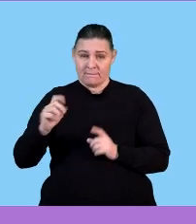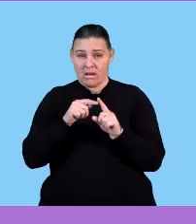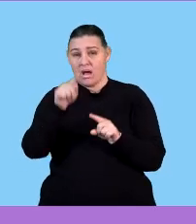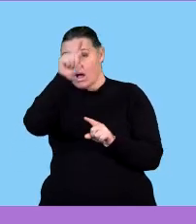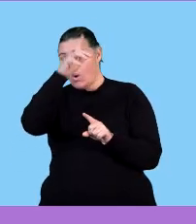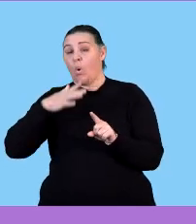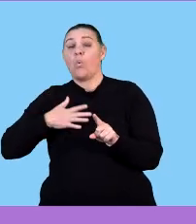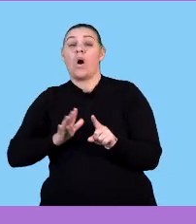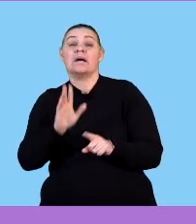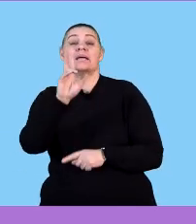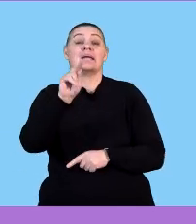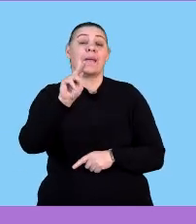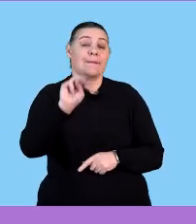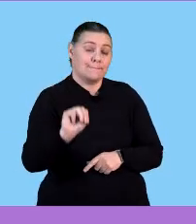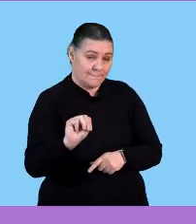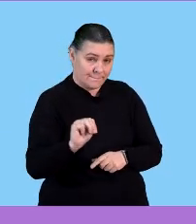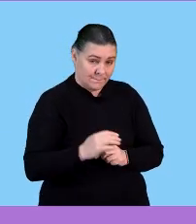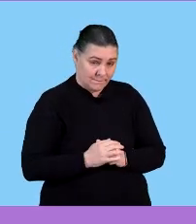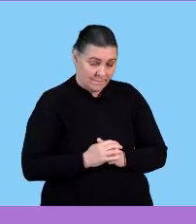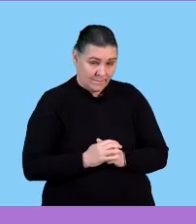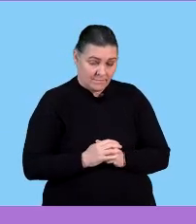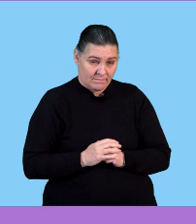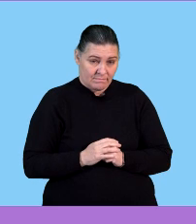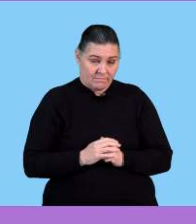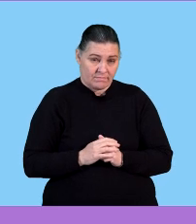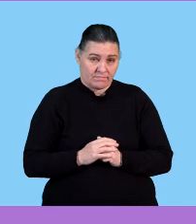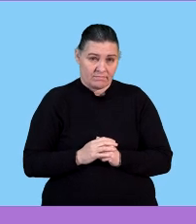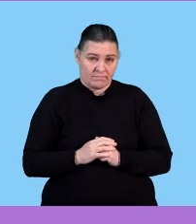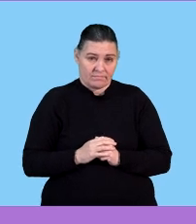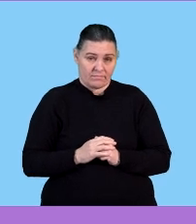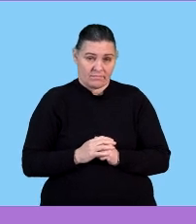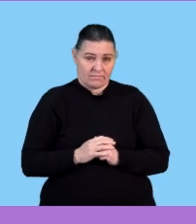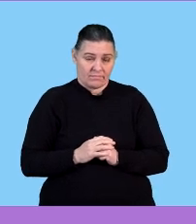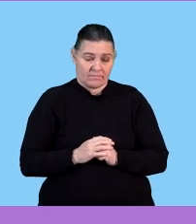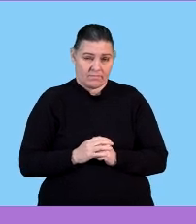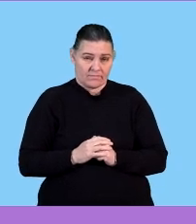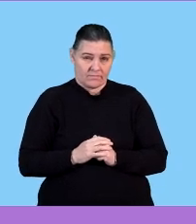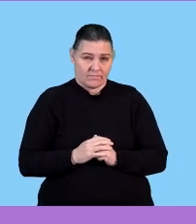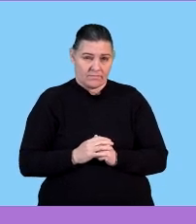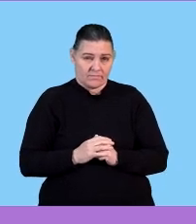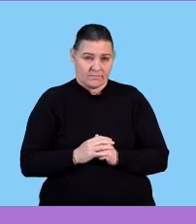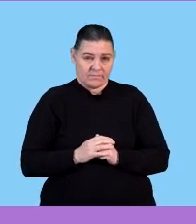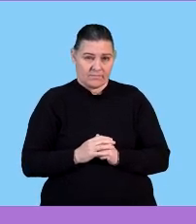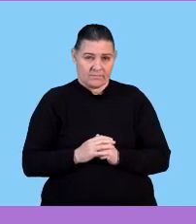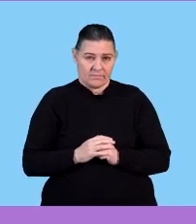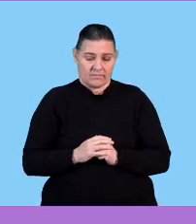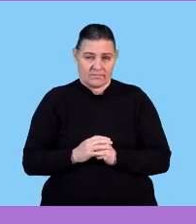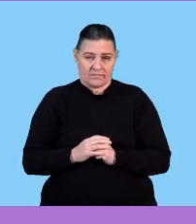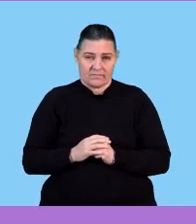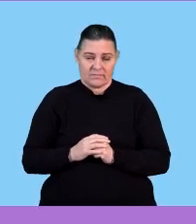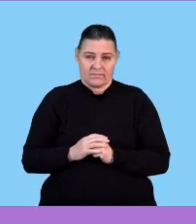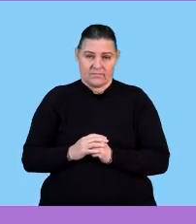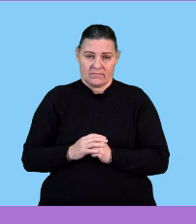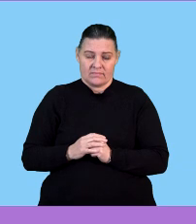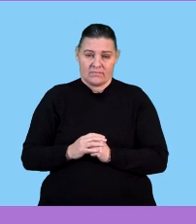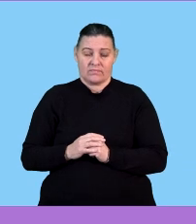all the way up here, we needed the answer in kilometers. All right, let's just ring that better. We need the answer